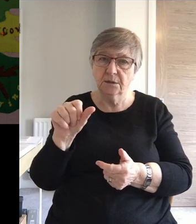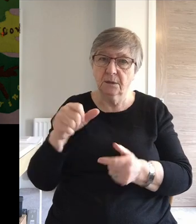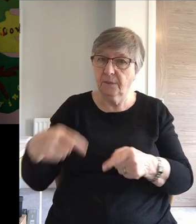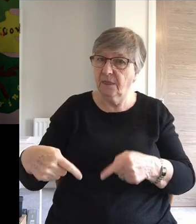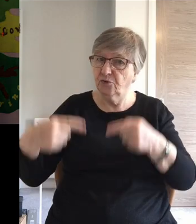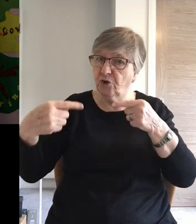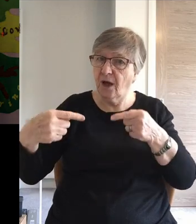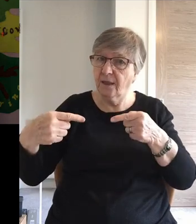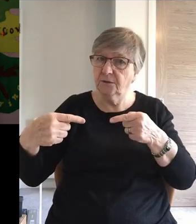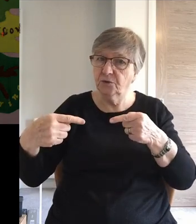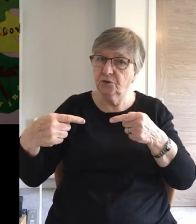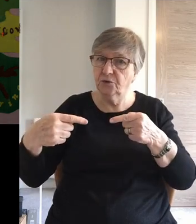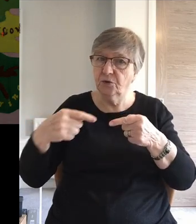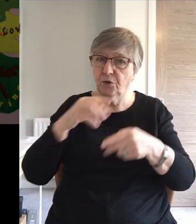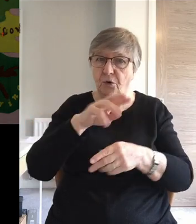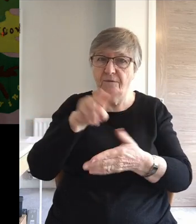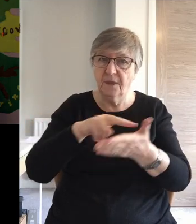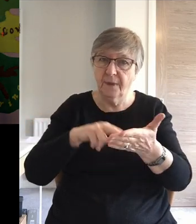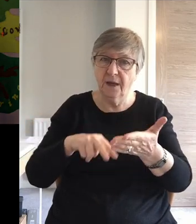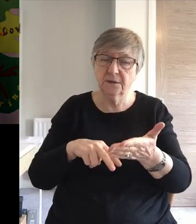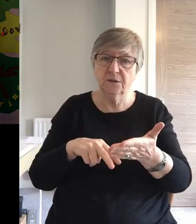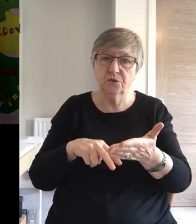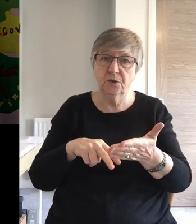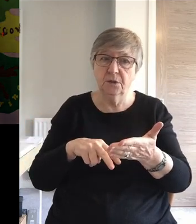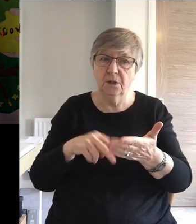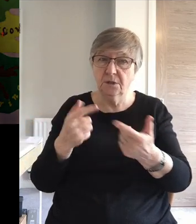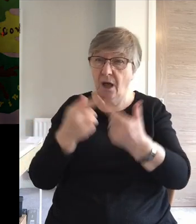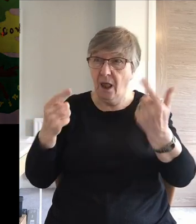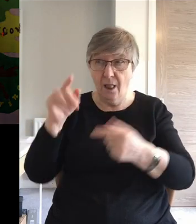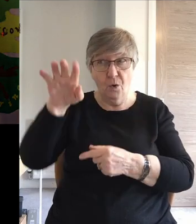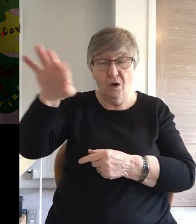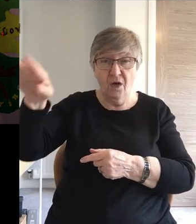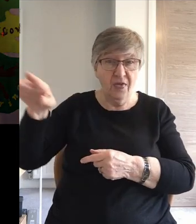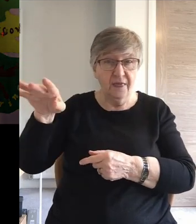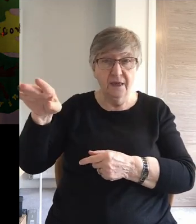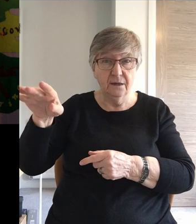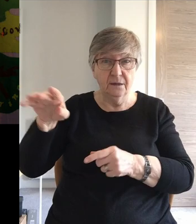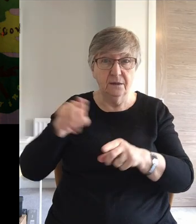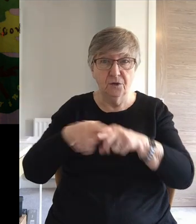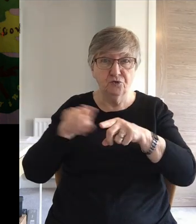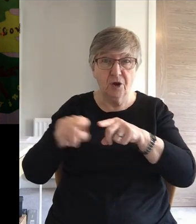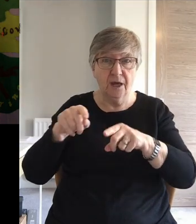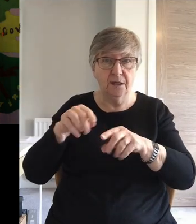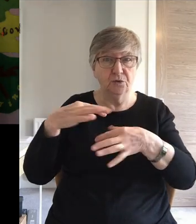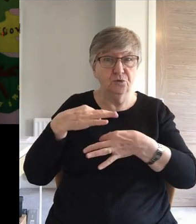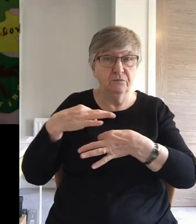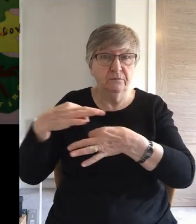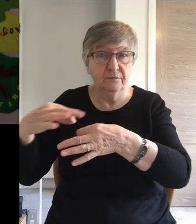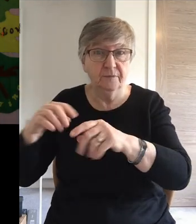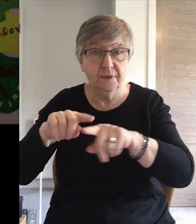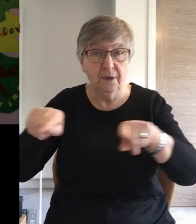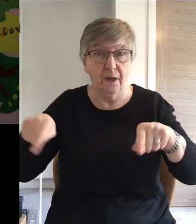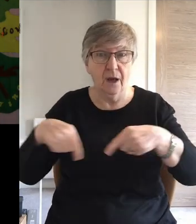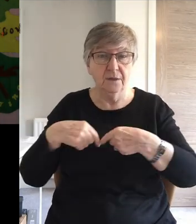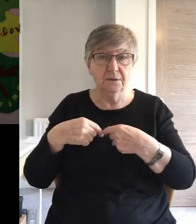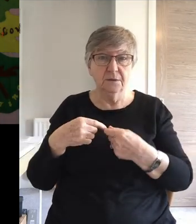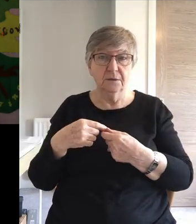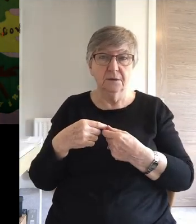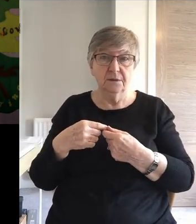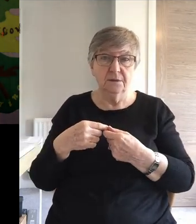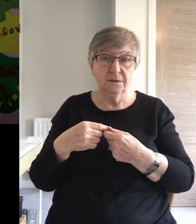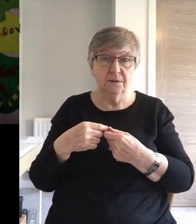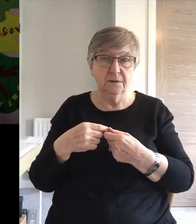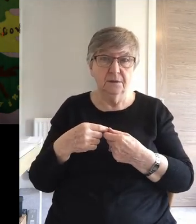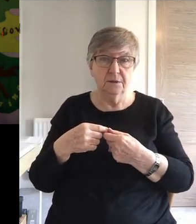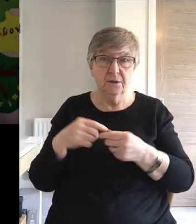But the challenge of the passage at the same time is there's a lot out there that's trying to put us off.